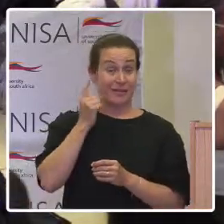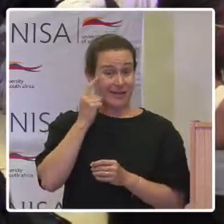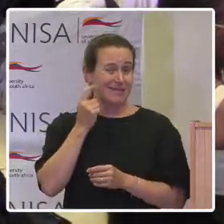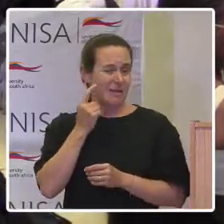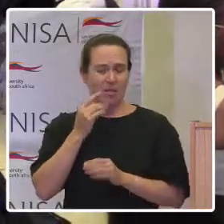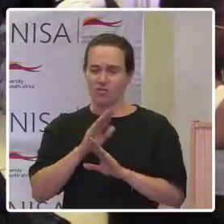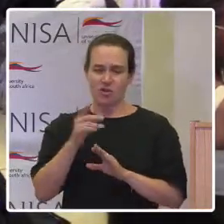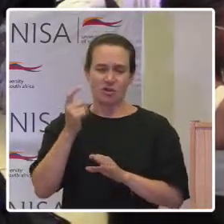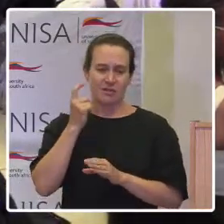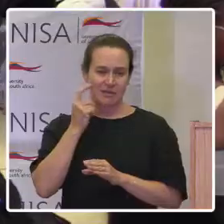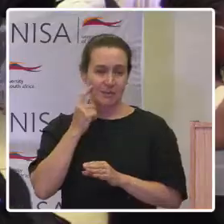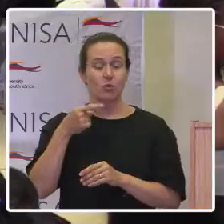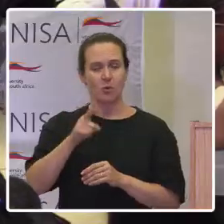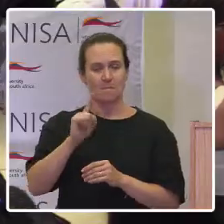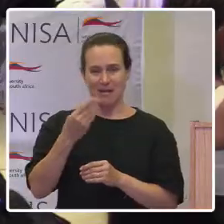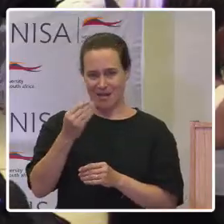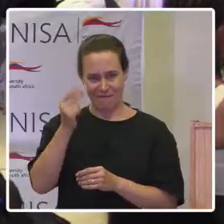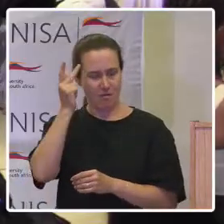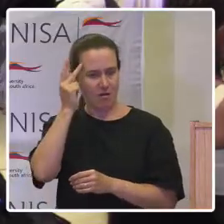You have to marry knowledge.